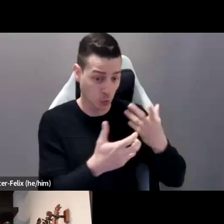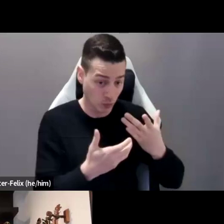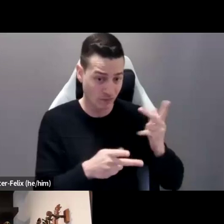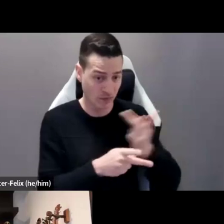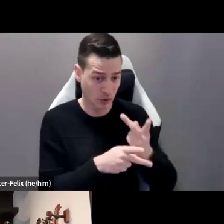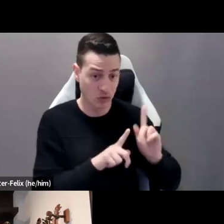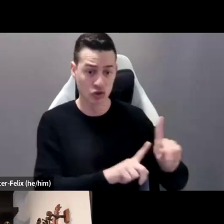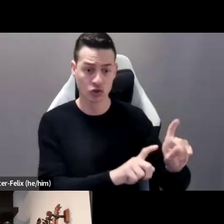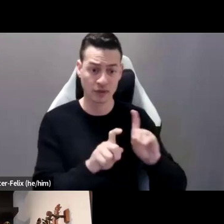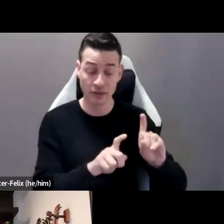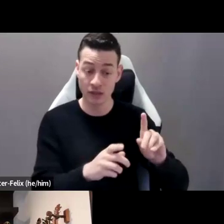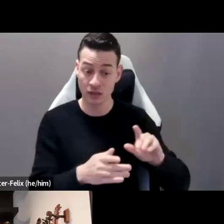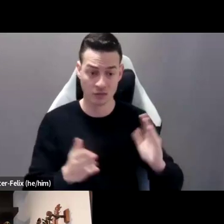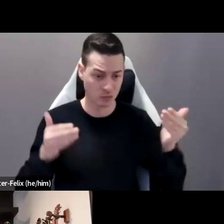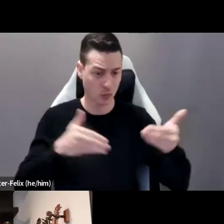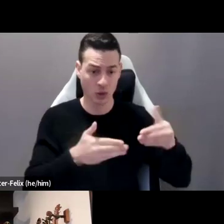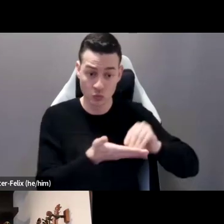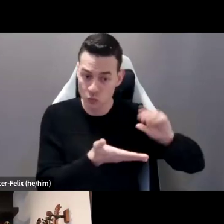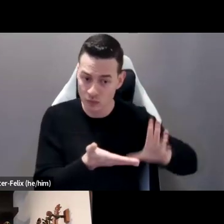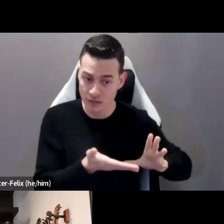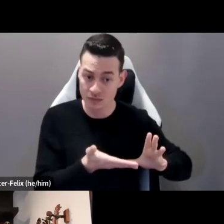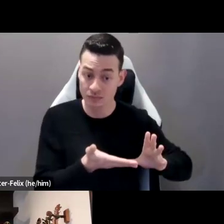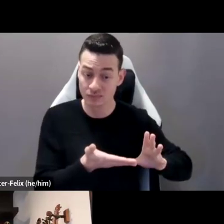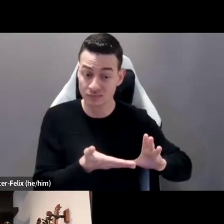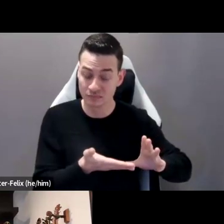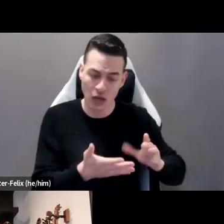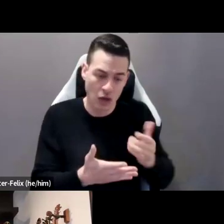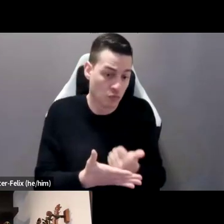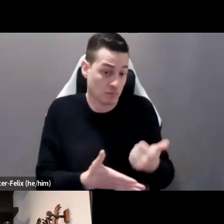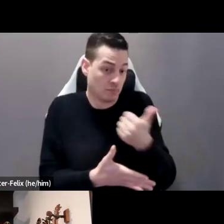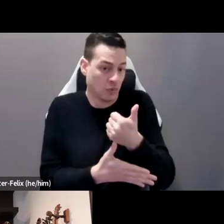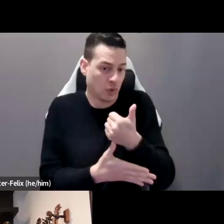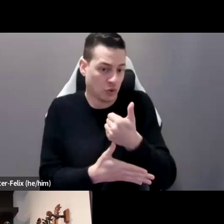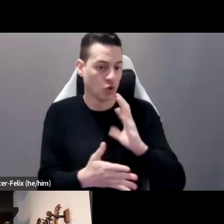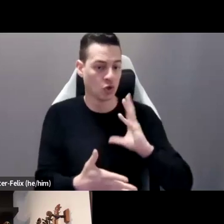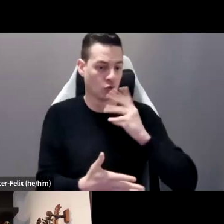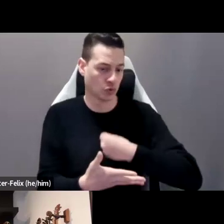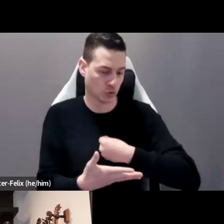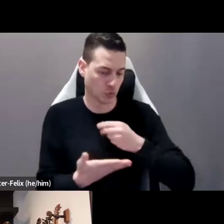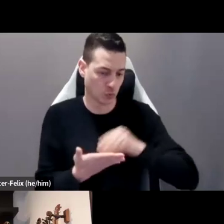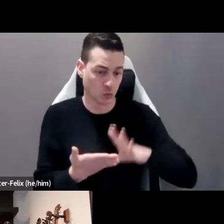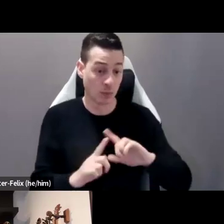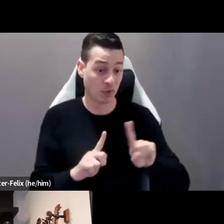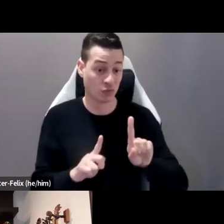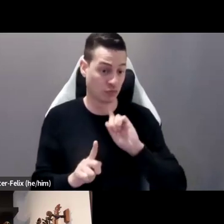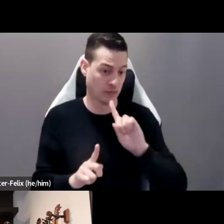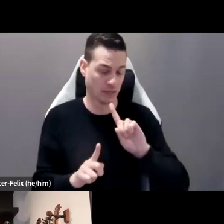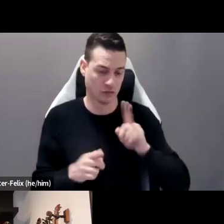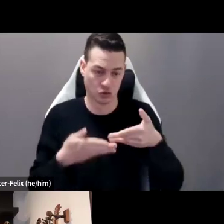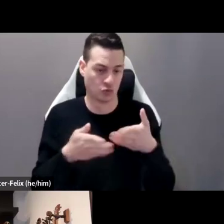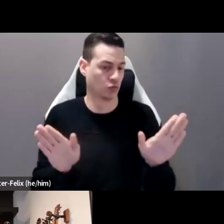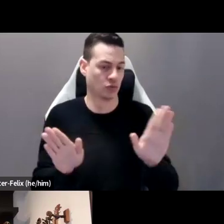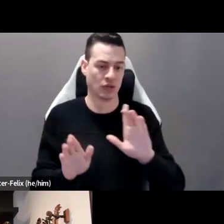to accessing healthcare, mostly for transgender students, but with applicability to LGBTQ students as